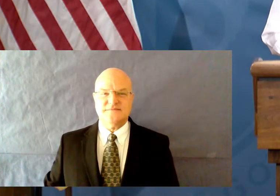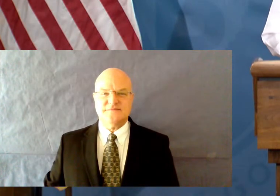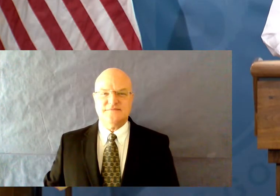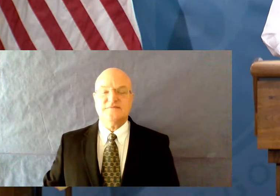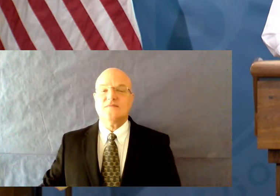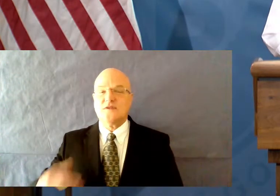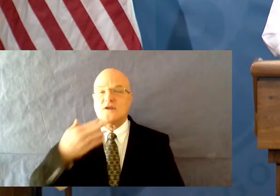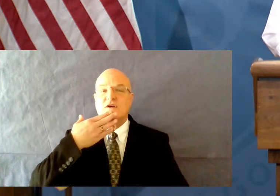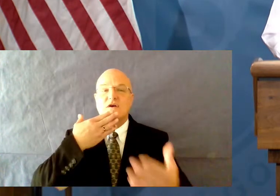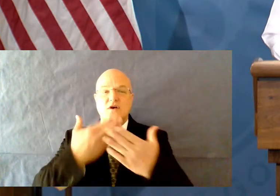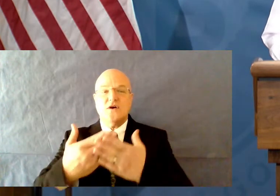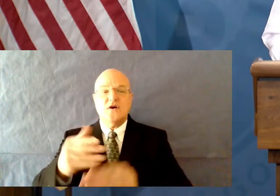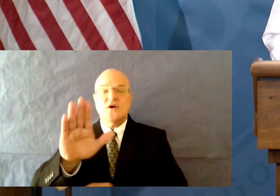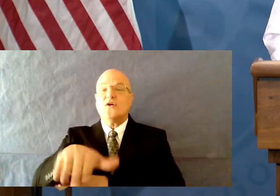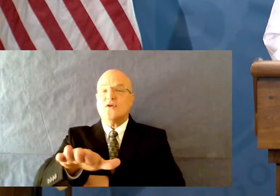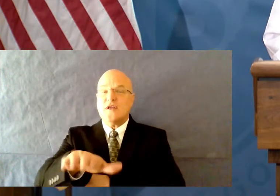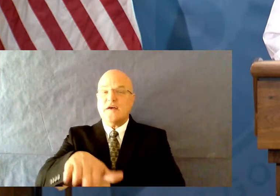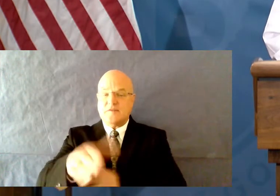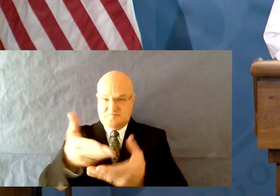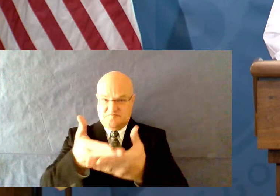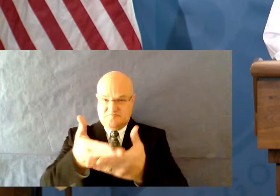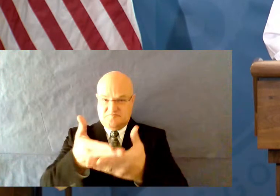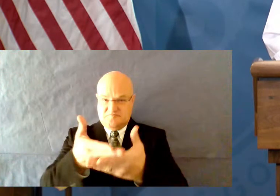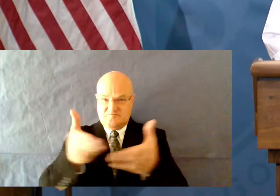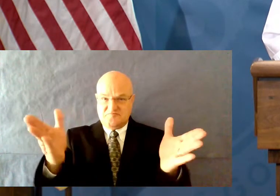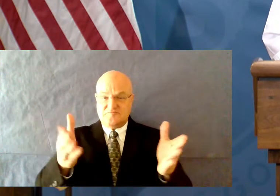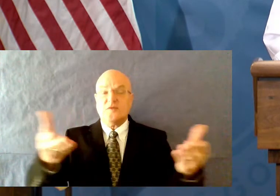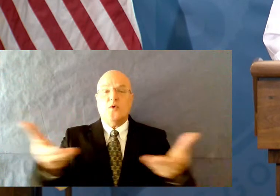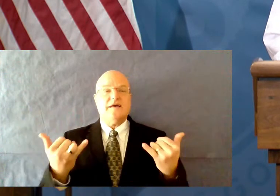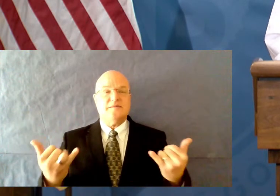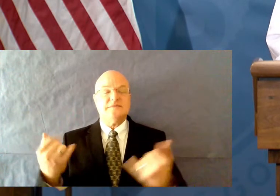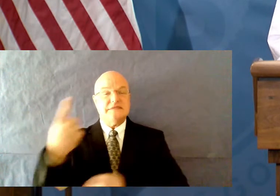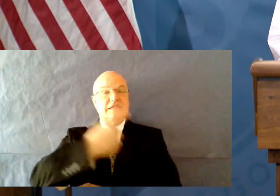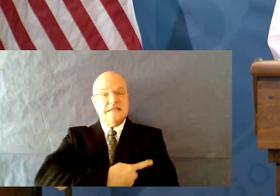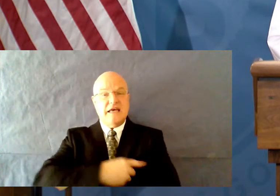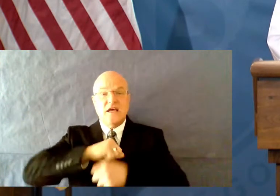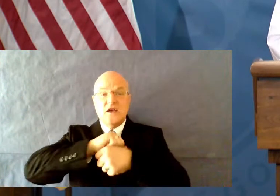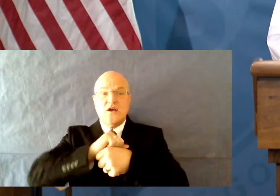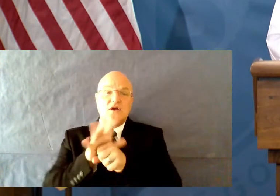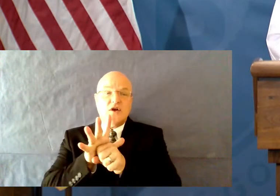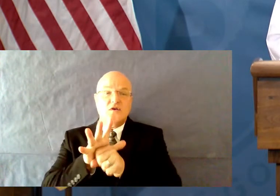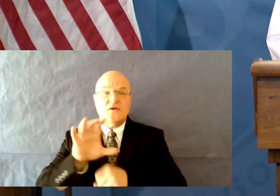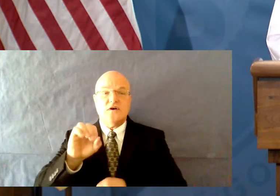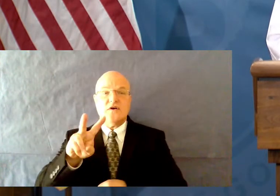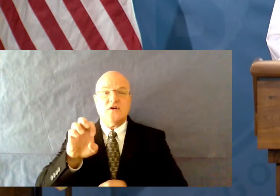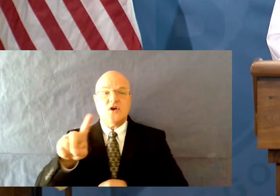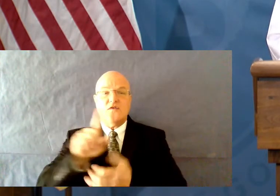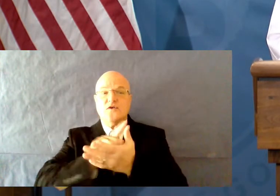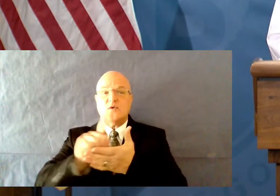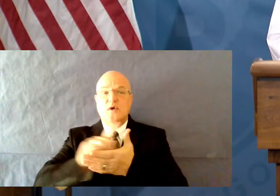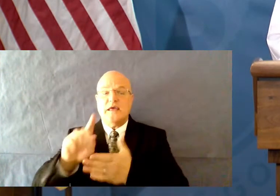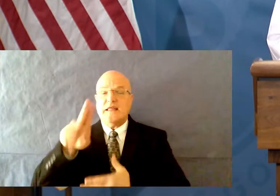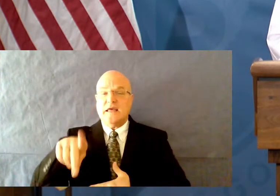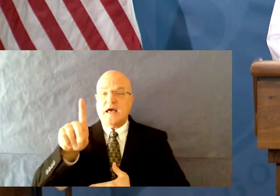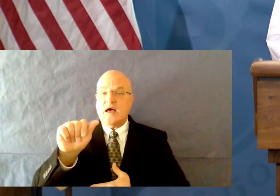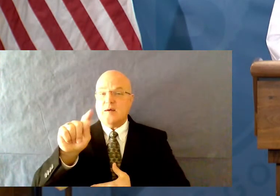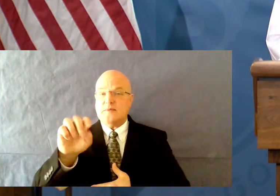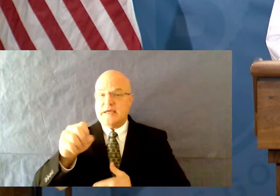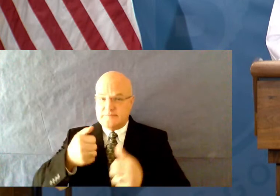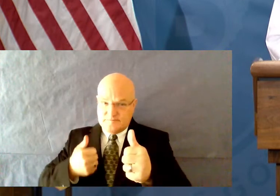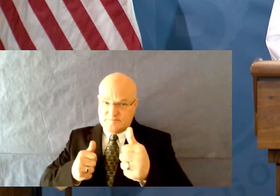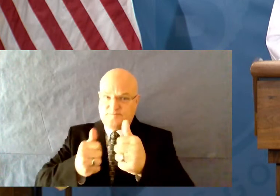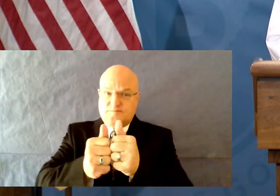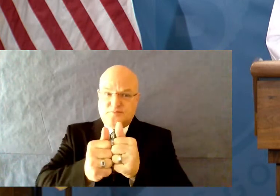Good afternoon, everyone. Welcome to today's COVID-19 weekly update, but we will